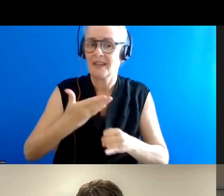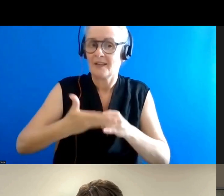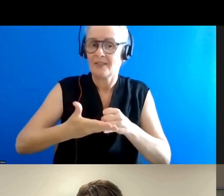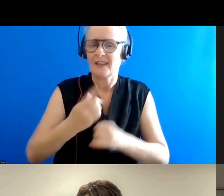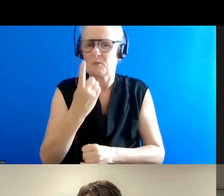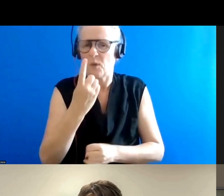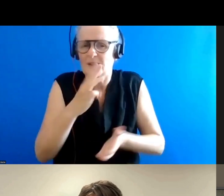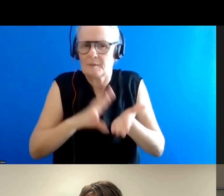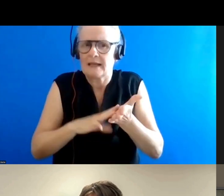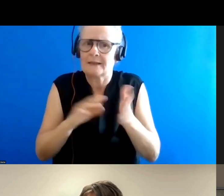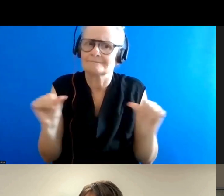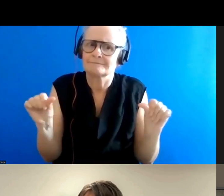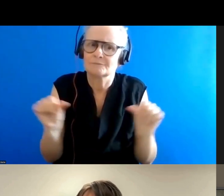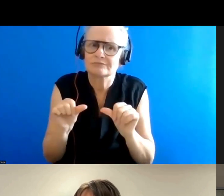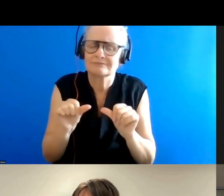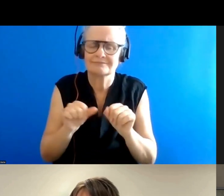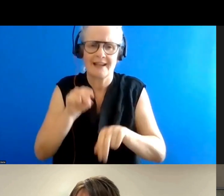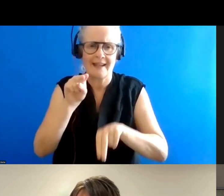questions.